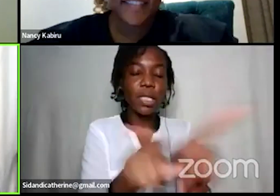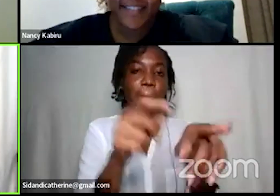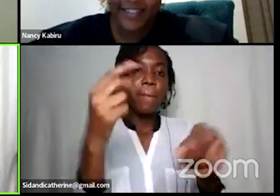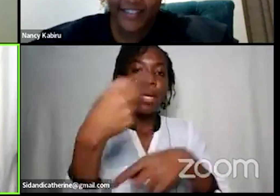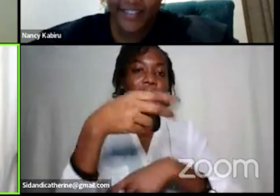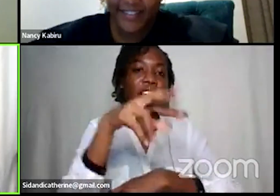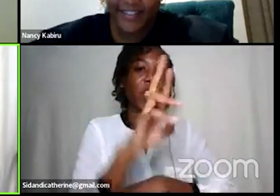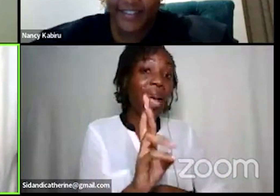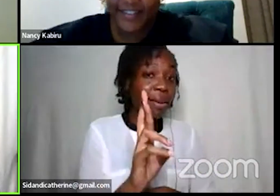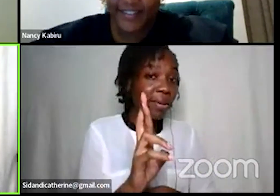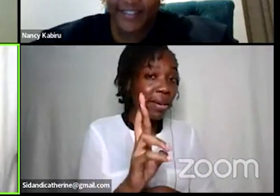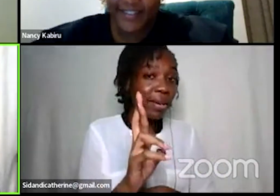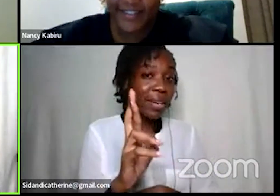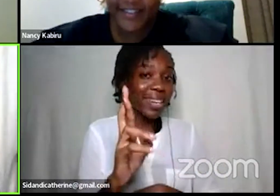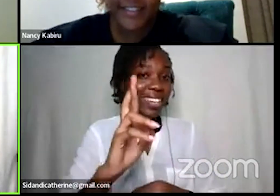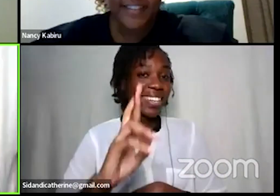HR,